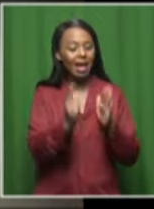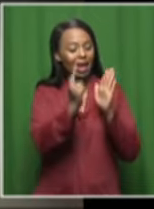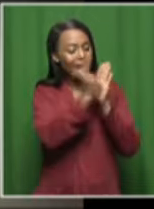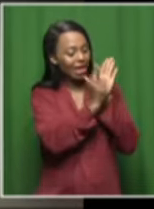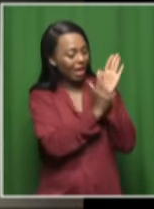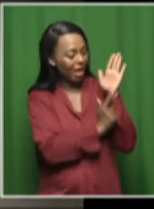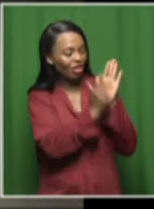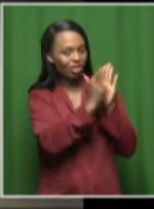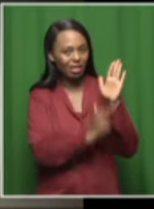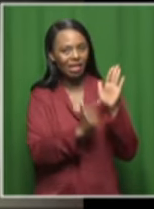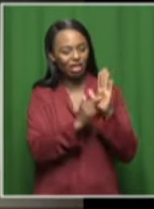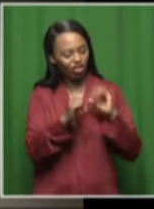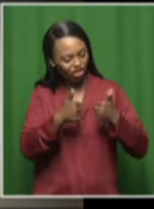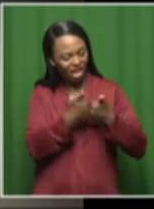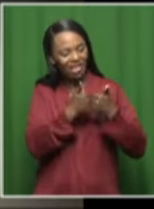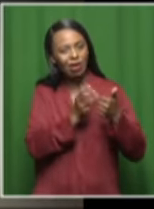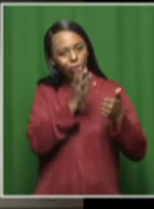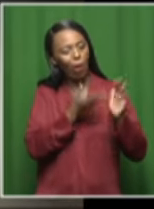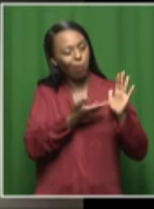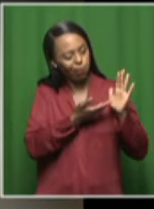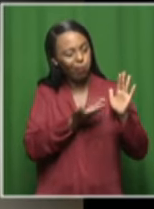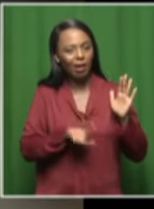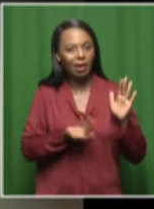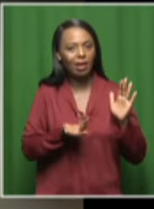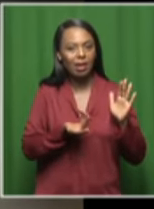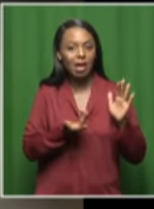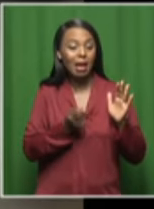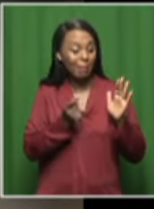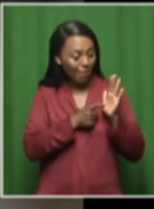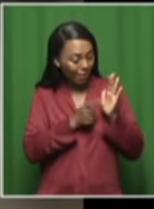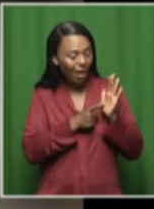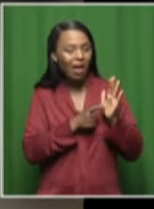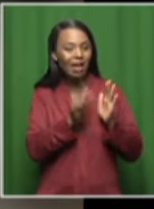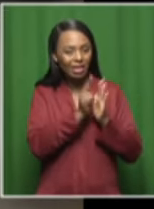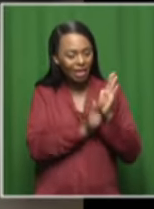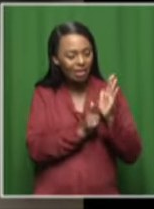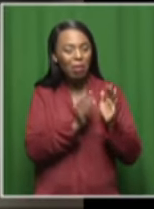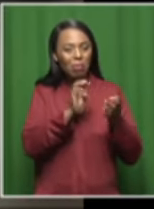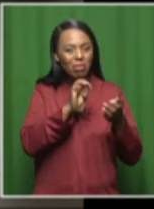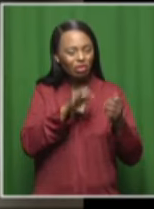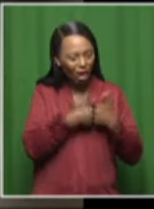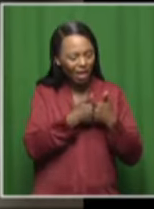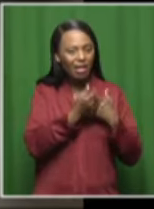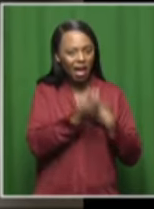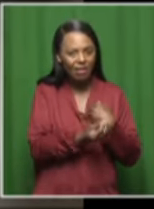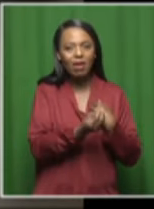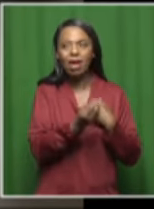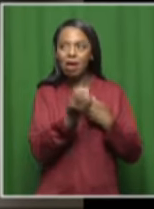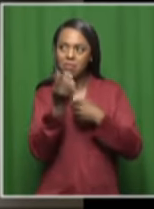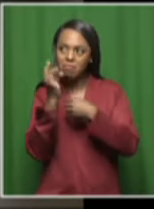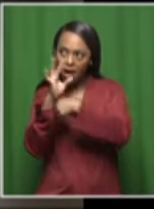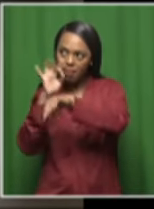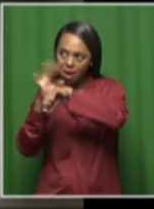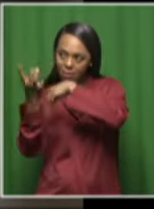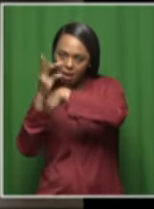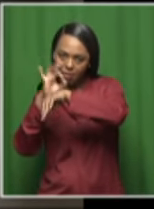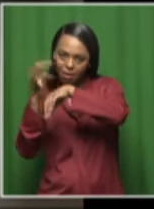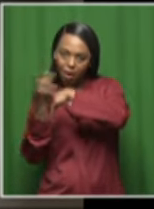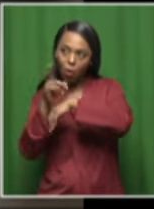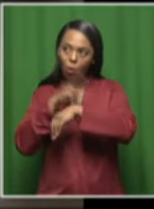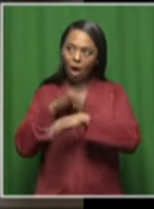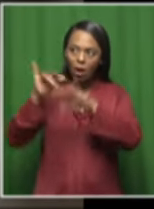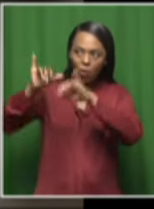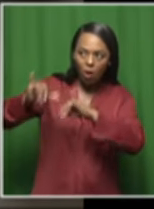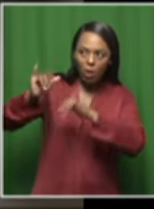got many challenges, and we're still consulting on that. So we're still waiting for a final bill that we can go and implement